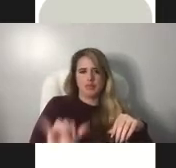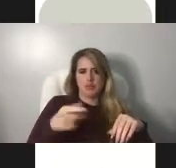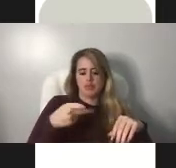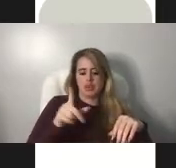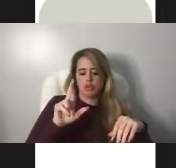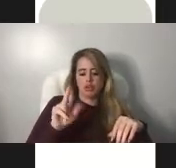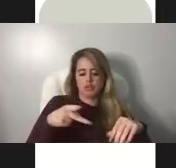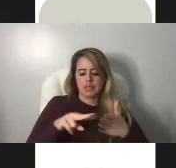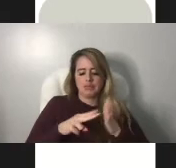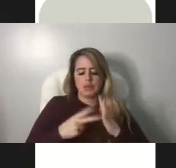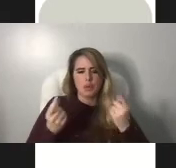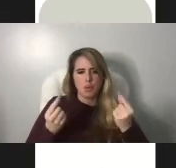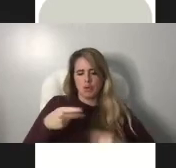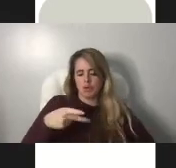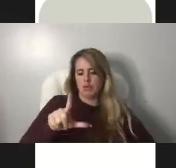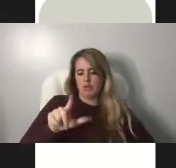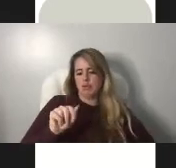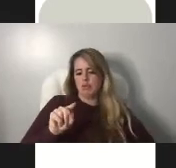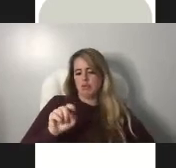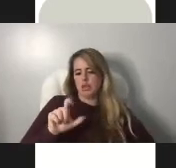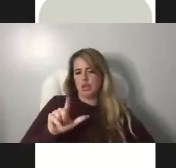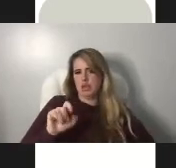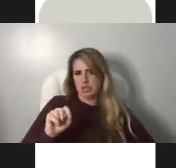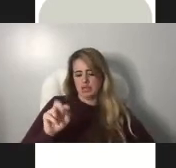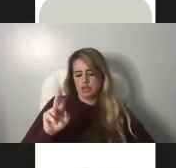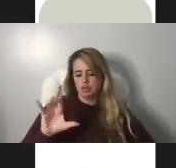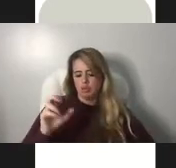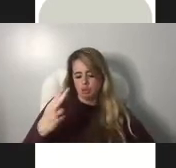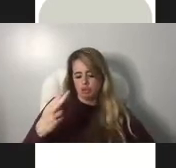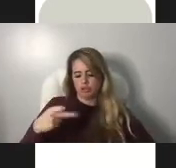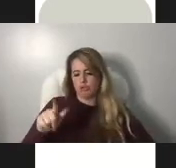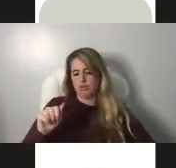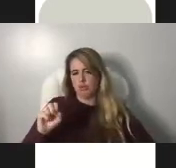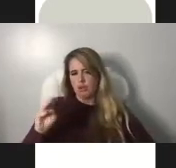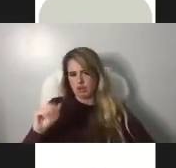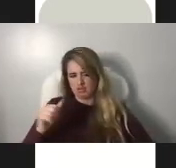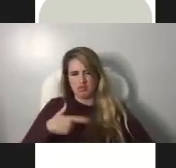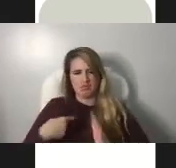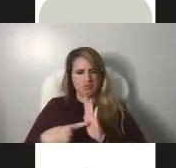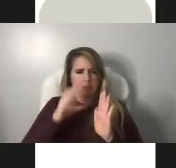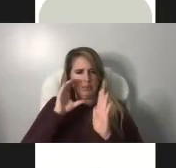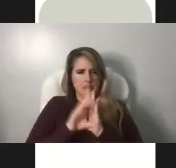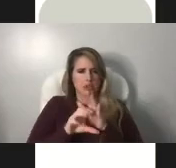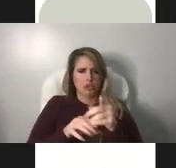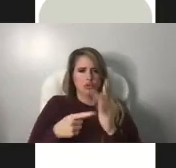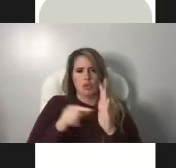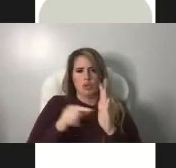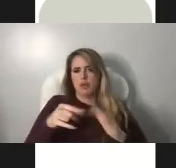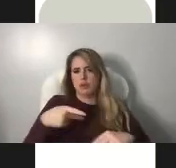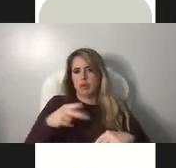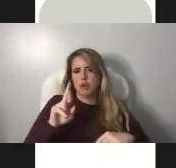plasma. And hopefully you can see the cartoon over here, which shows that platelet-rich plasma, this